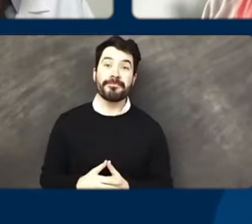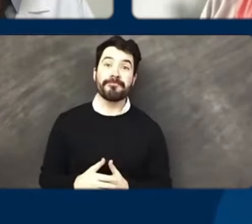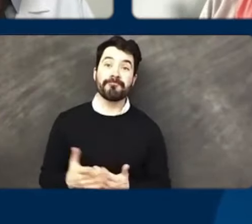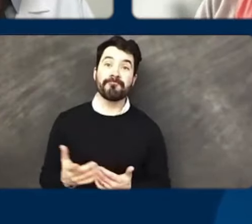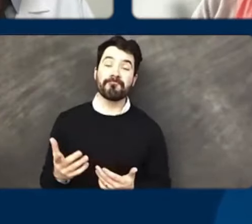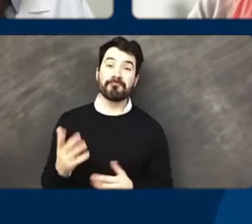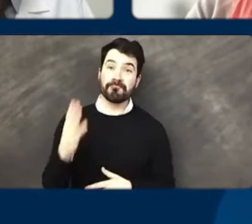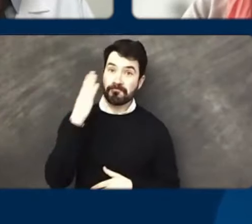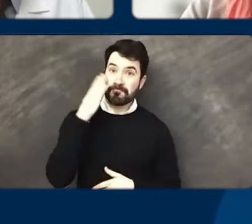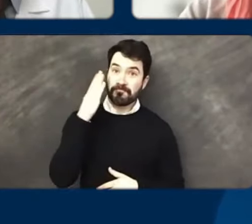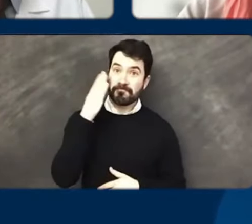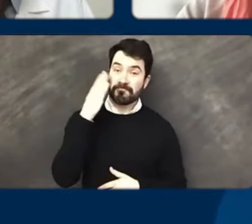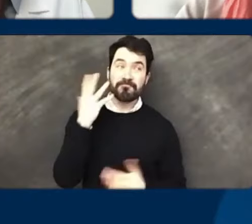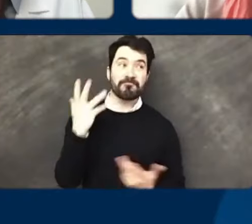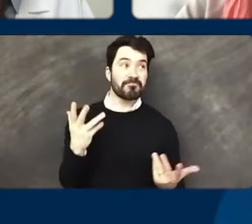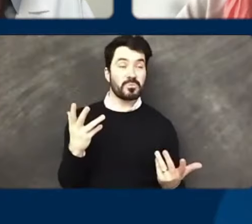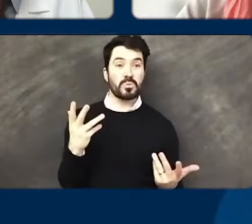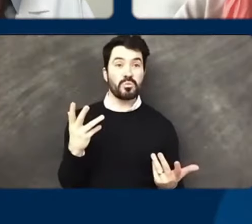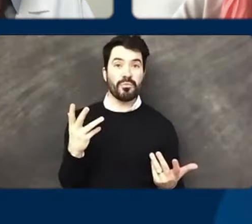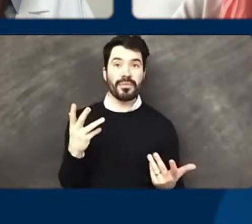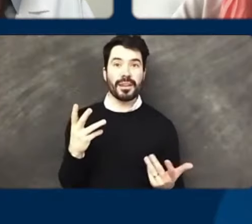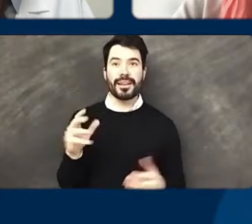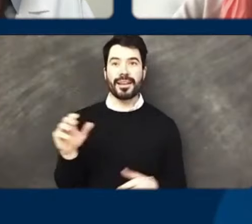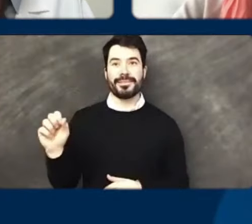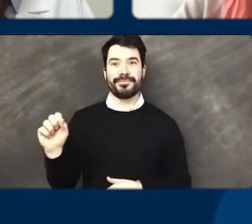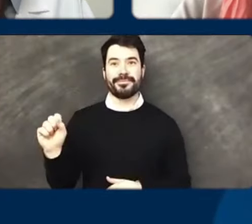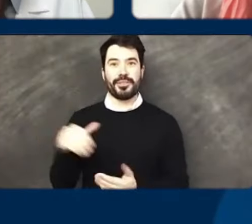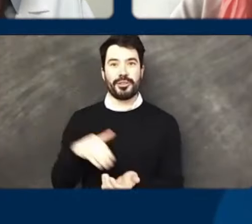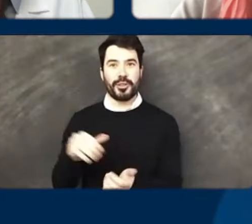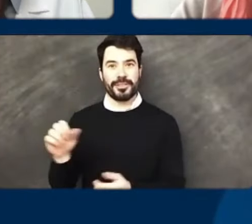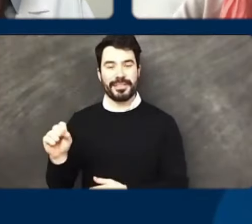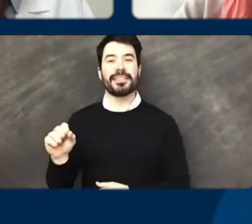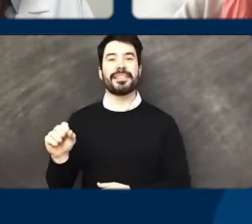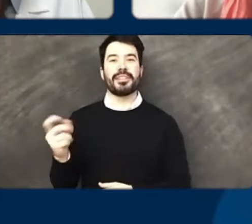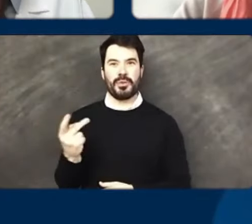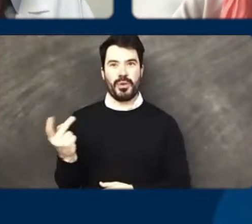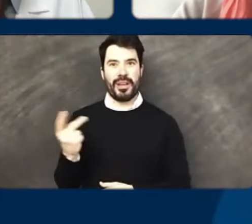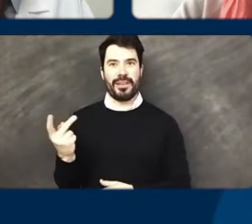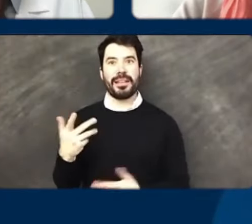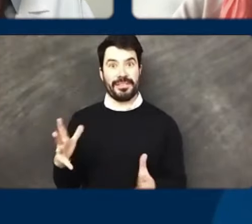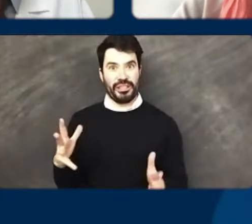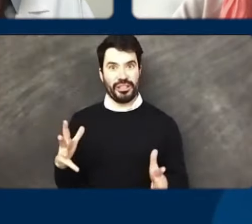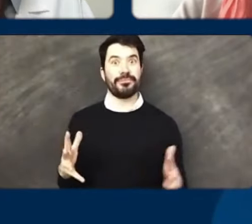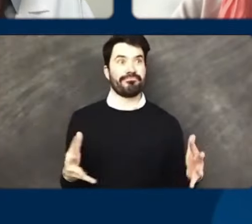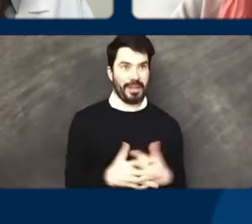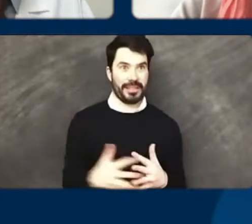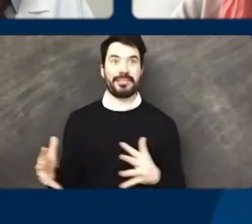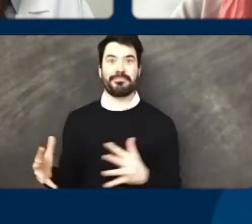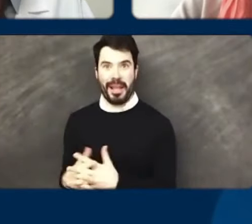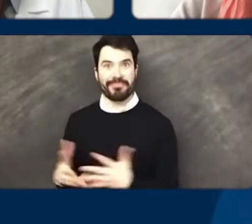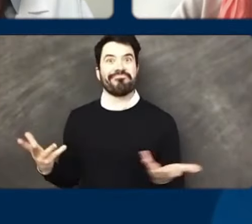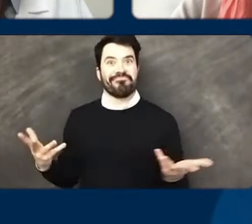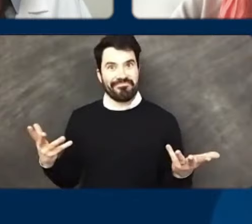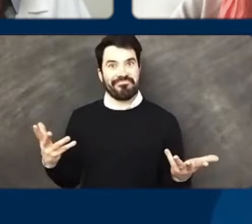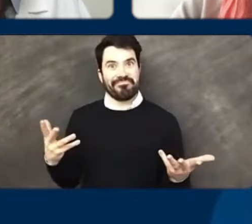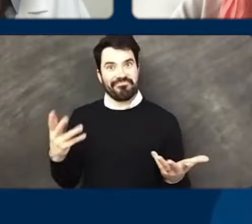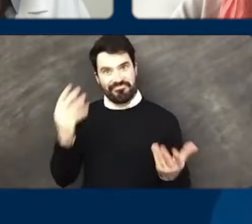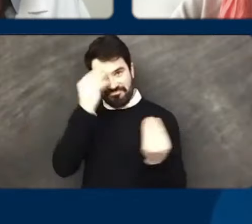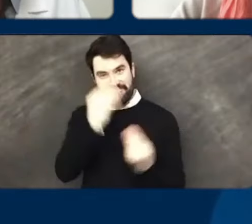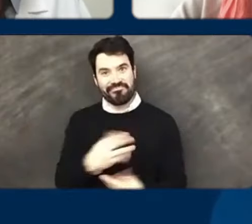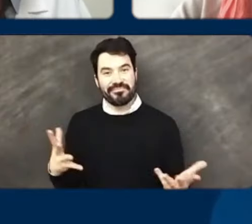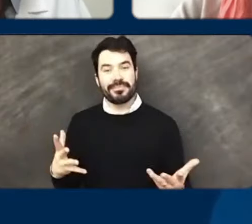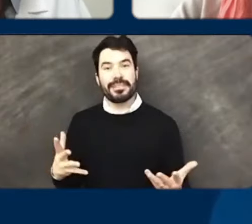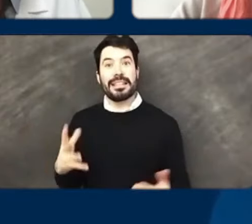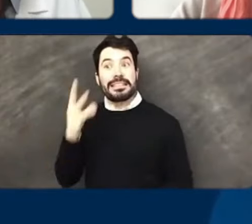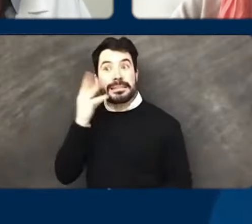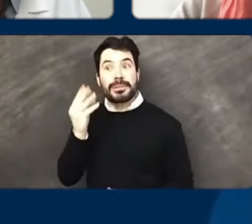It's hard. Sara and I, having both had pregnancies, can tell you that a lot of things that you experience during pregnancy